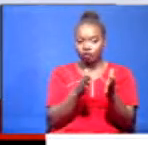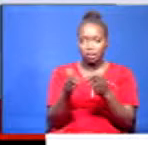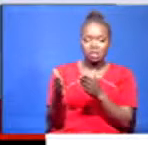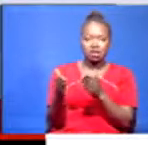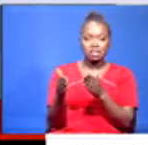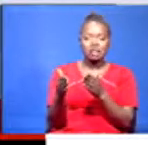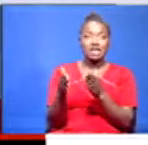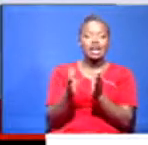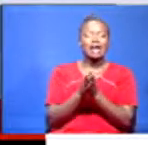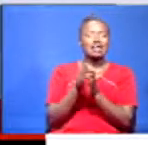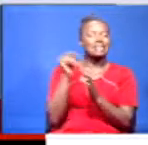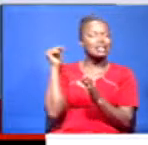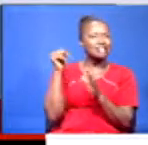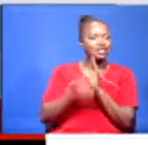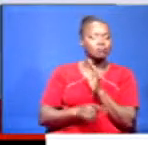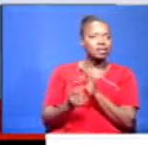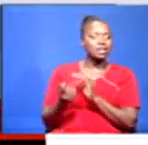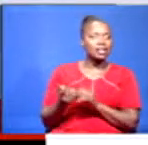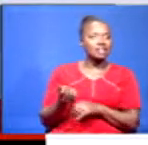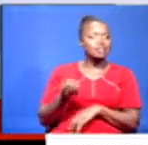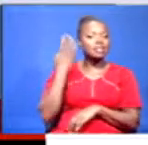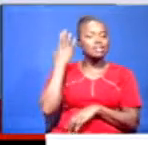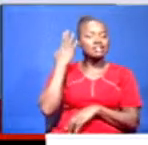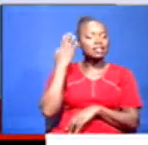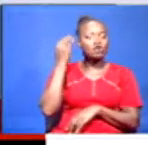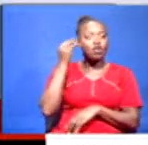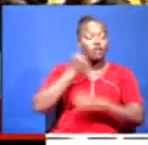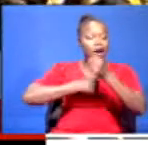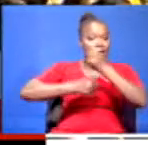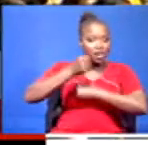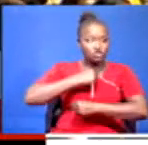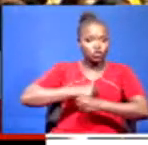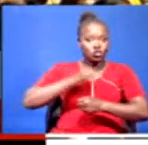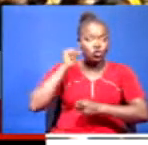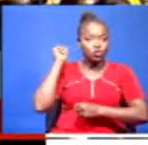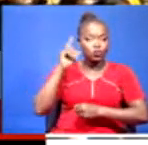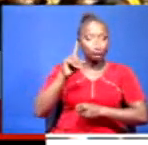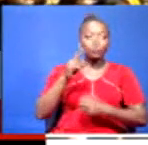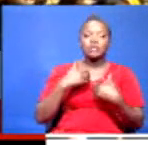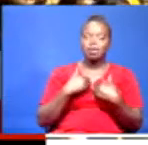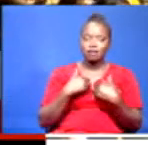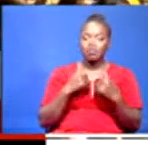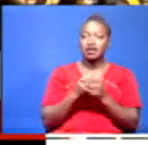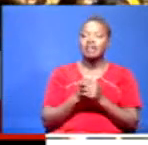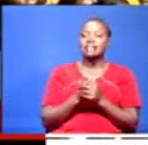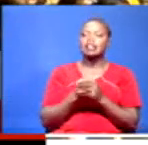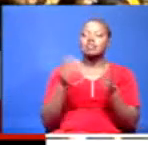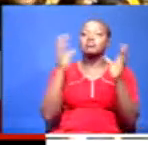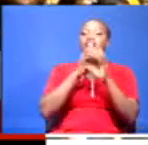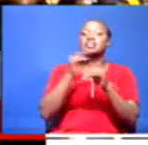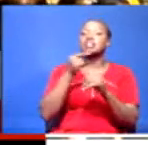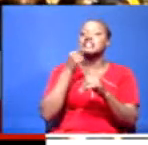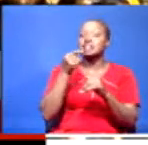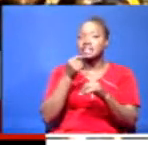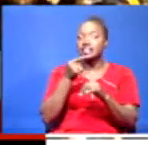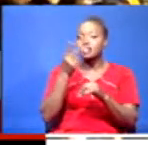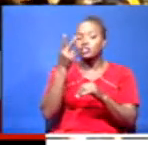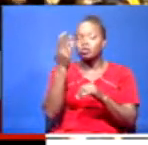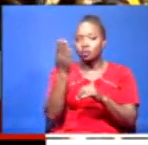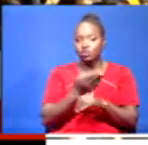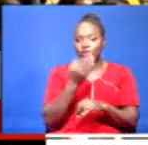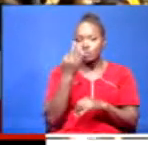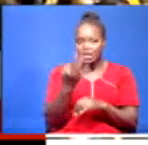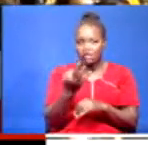and deepened our understanding of actions that we should take. The head of state pointed out that two-thirds of global